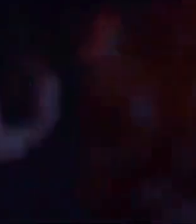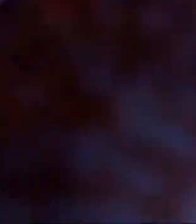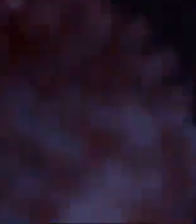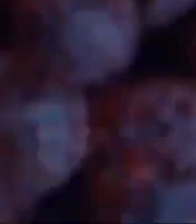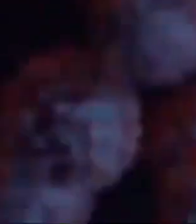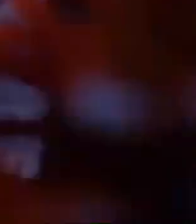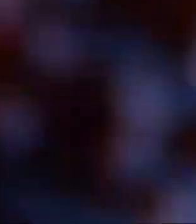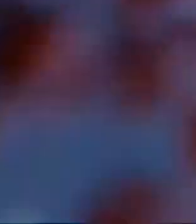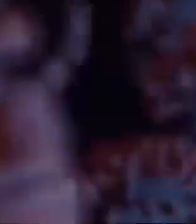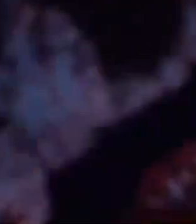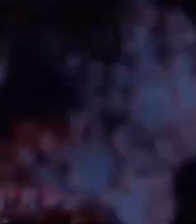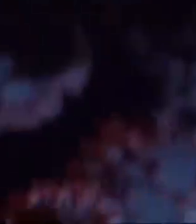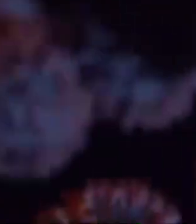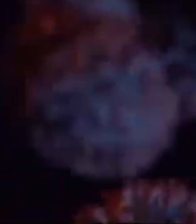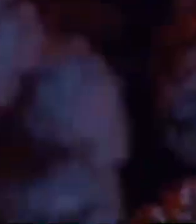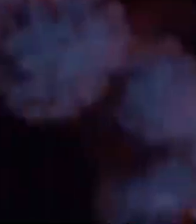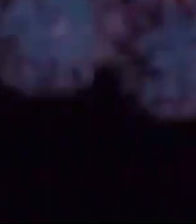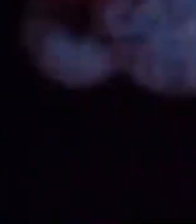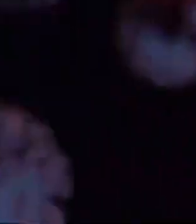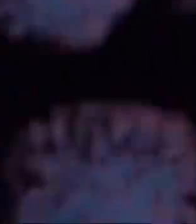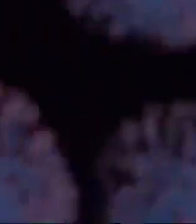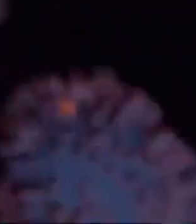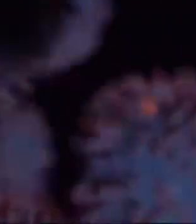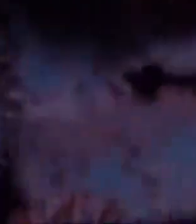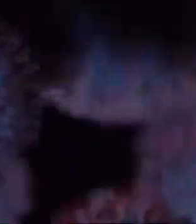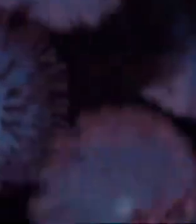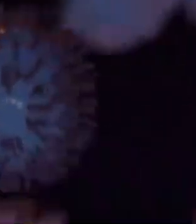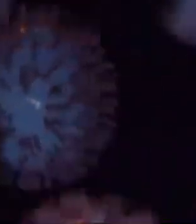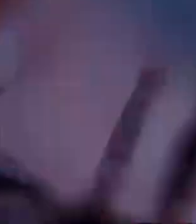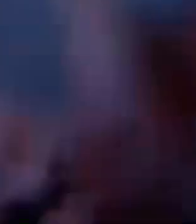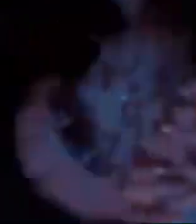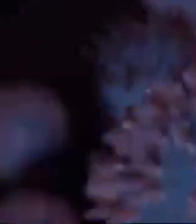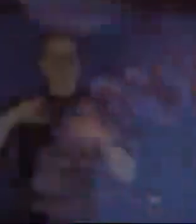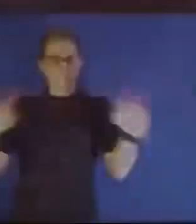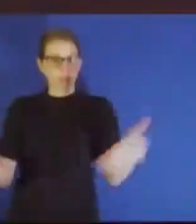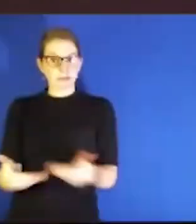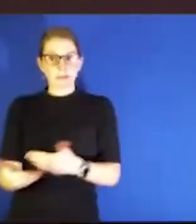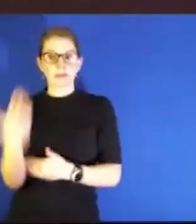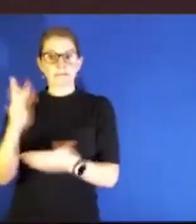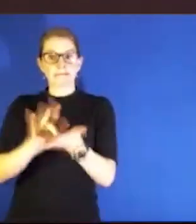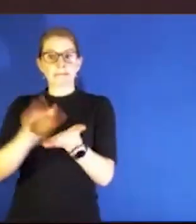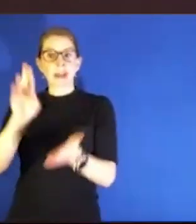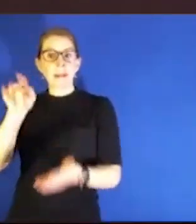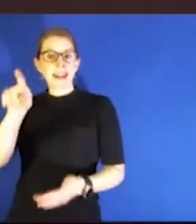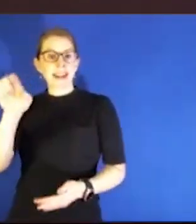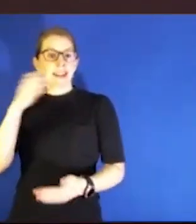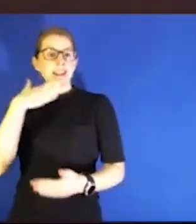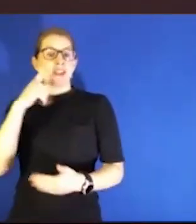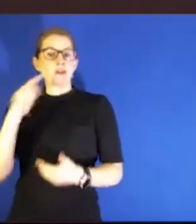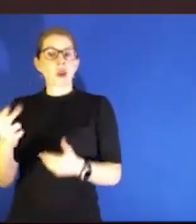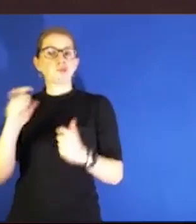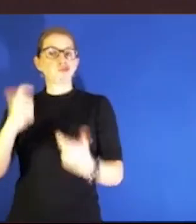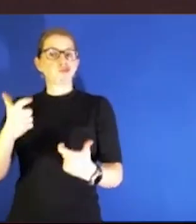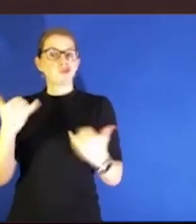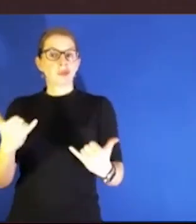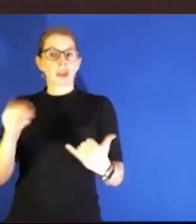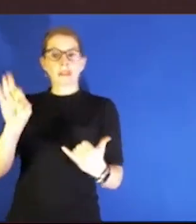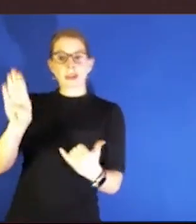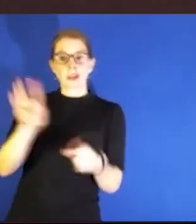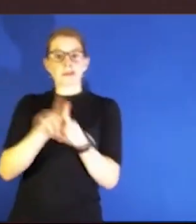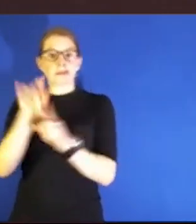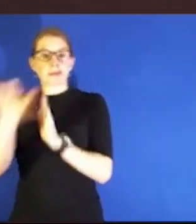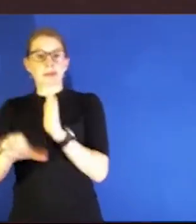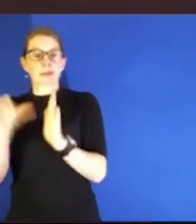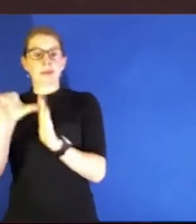Good morning, everyone. It is Tuesday, February 1st. Welcome into the Morning Medical Update. Thank you so much for joining us here on Facebook and on YouTube.